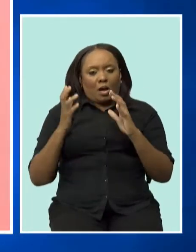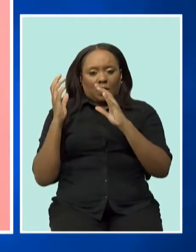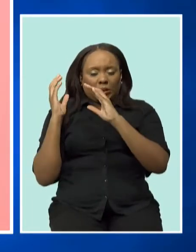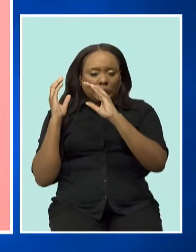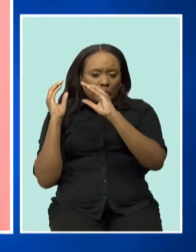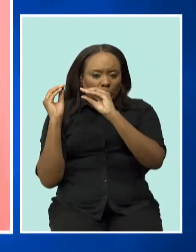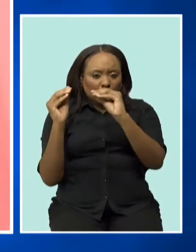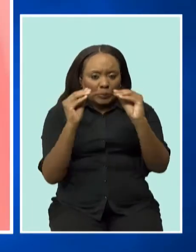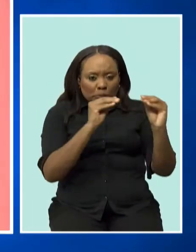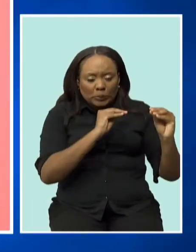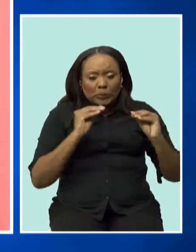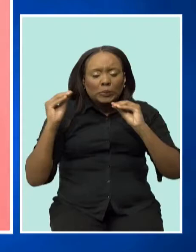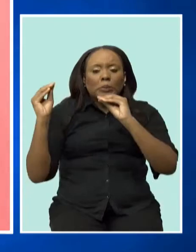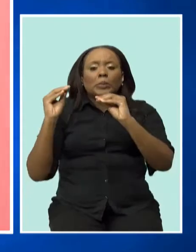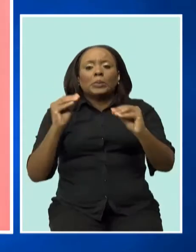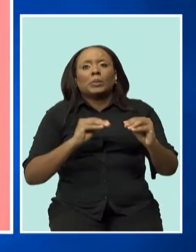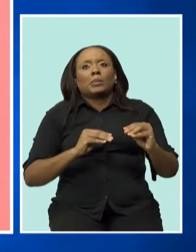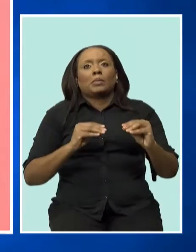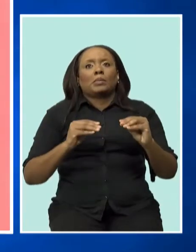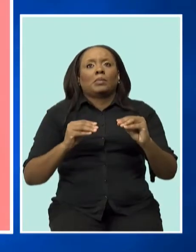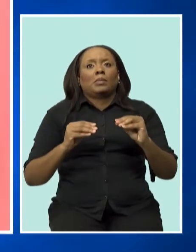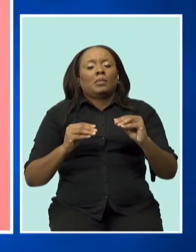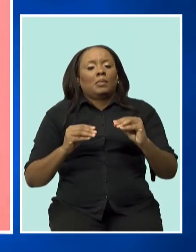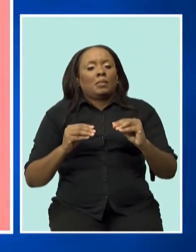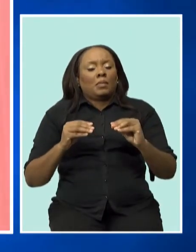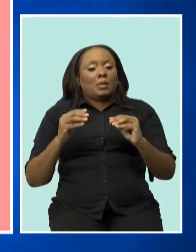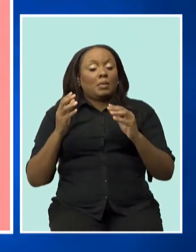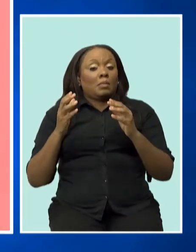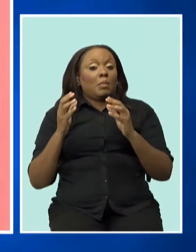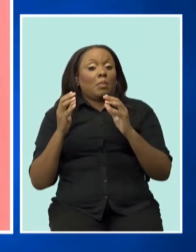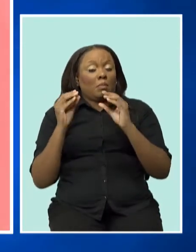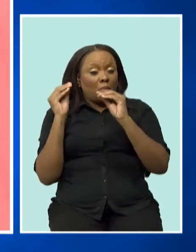awareness training for students with special needs.